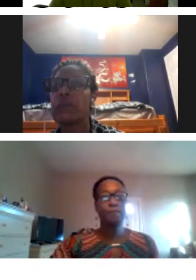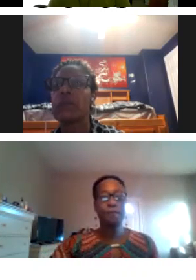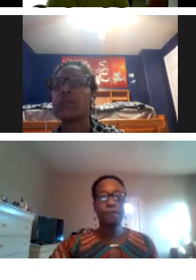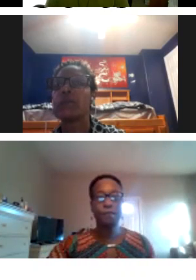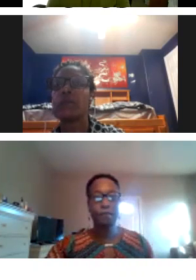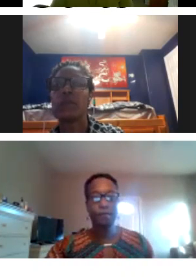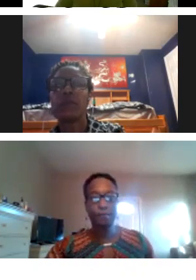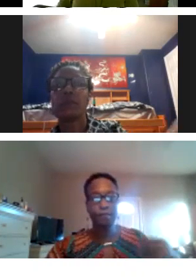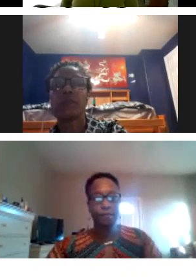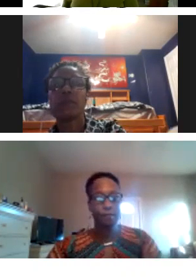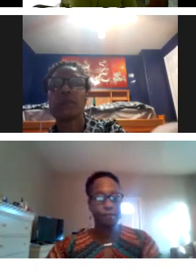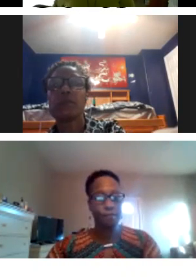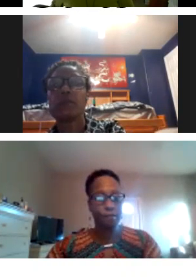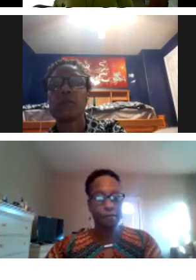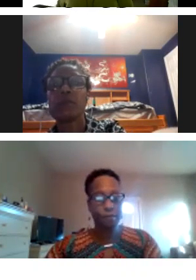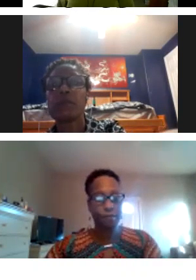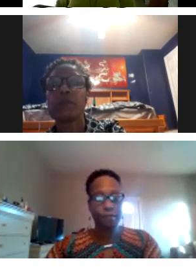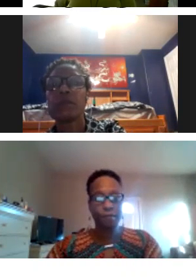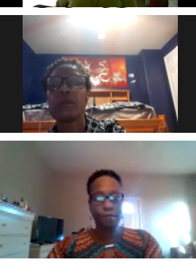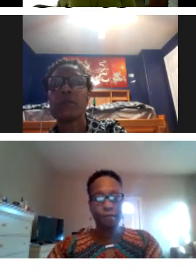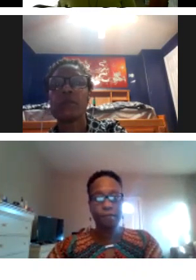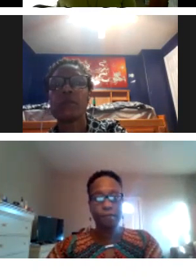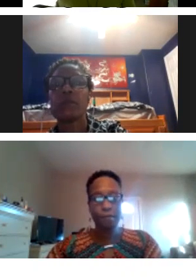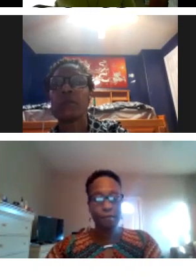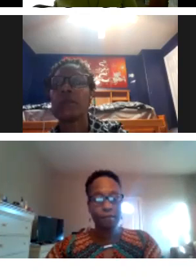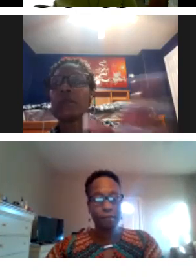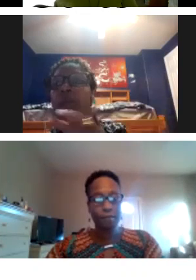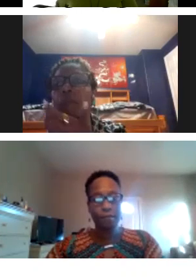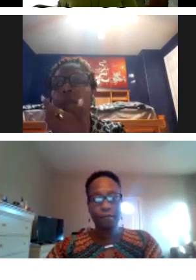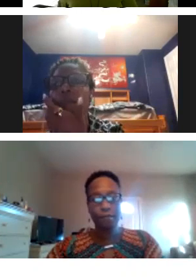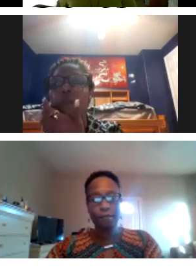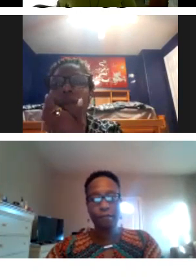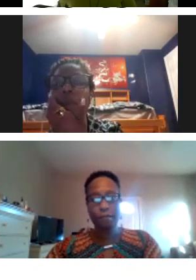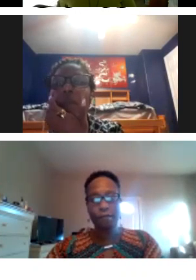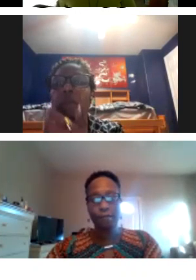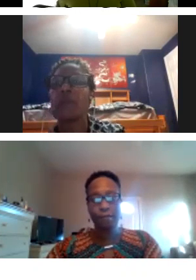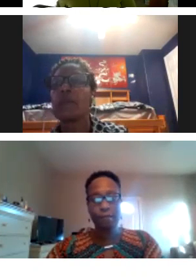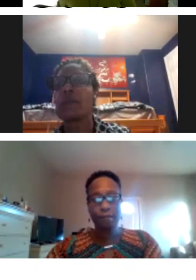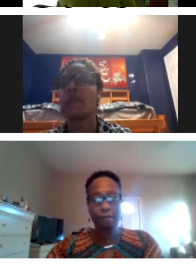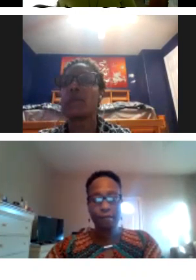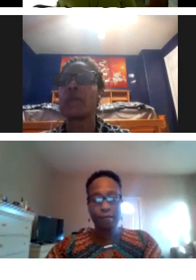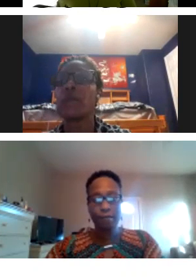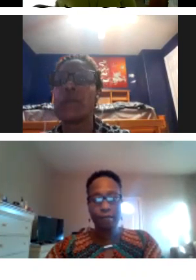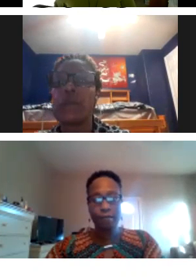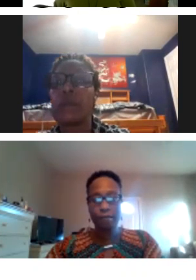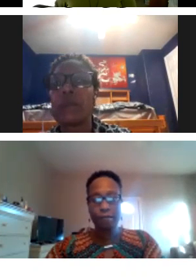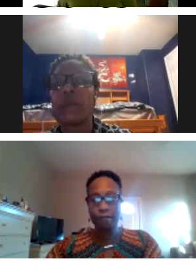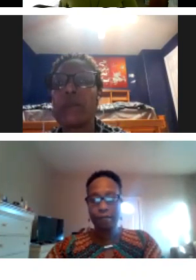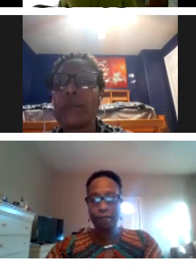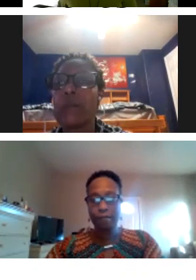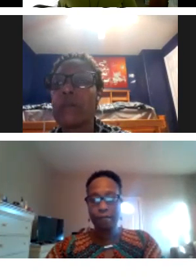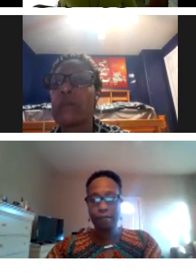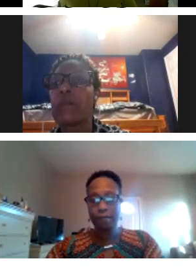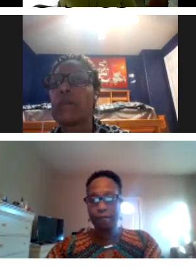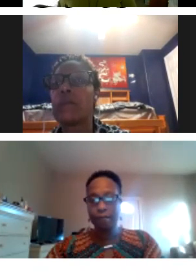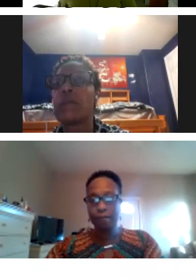Okay, going live. All right, great. Welcome, everybody. Hi, my name is Barb Cardell. I'm PWN USA's training director, and we want to